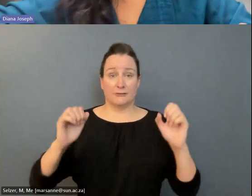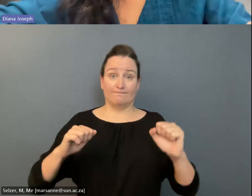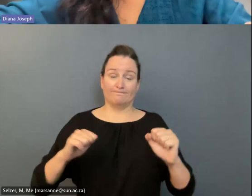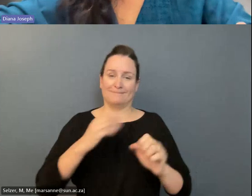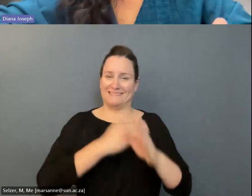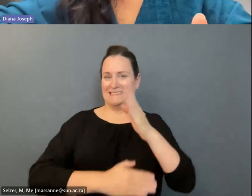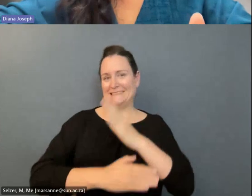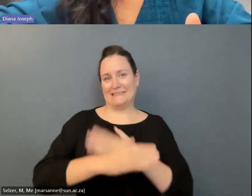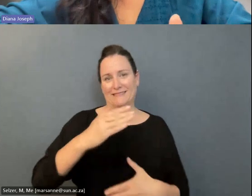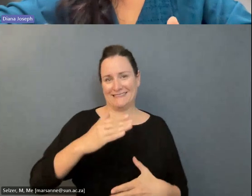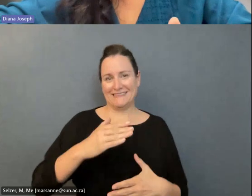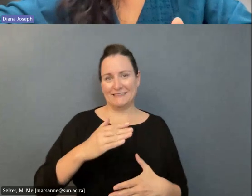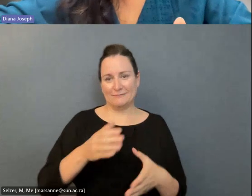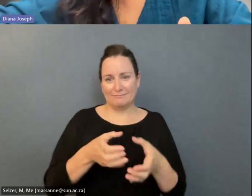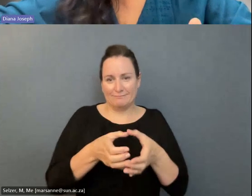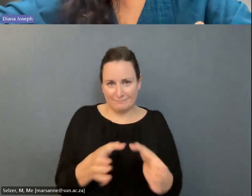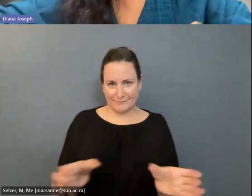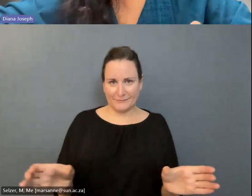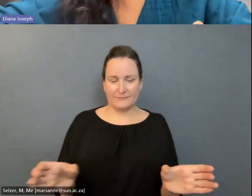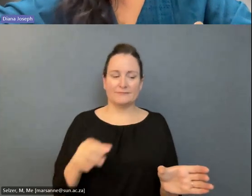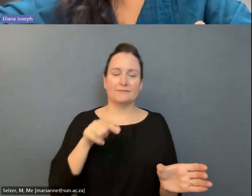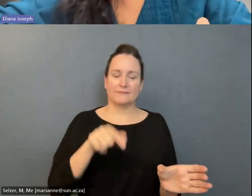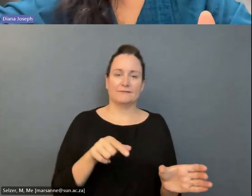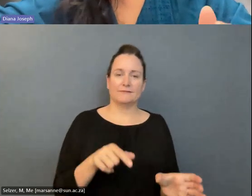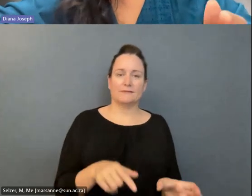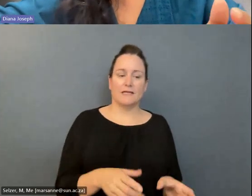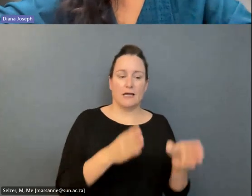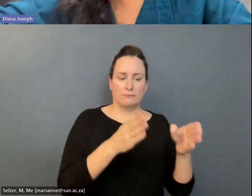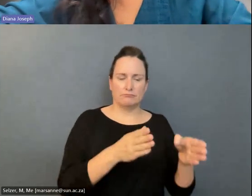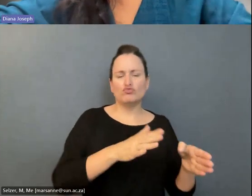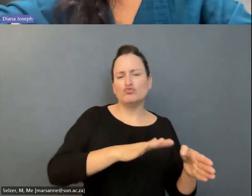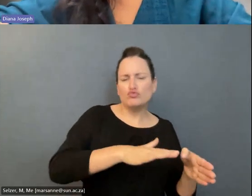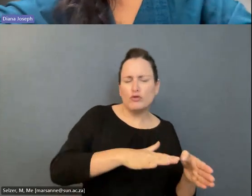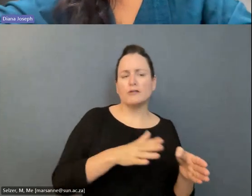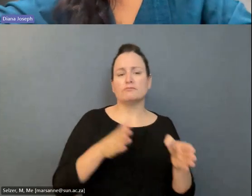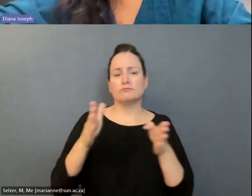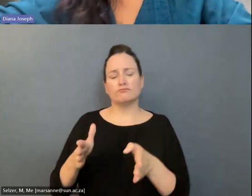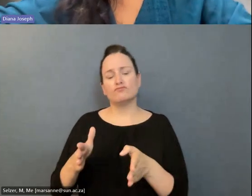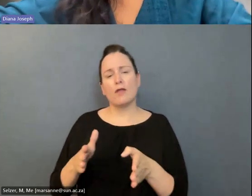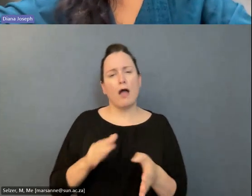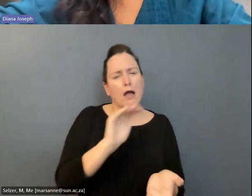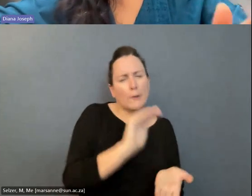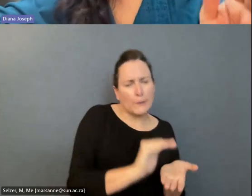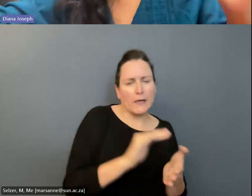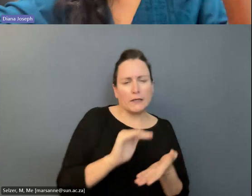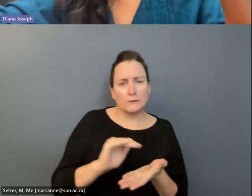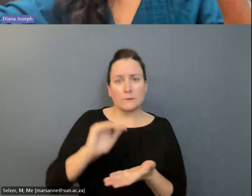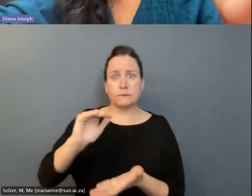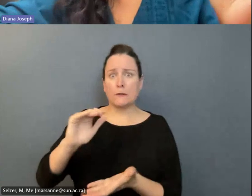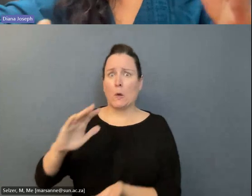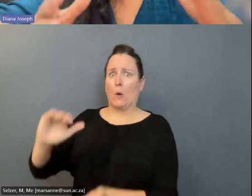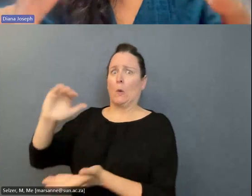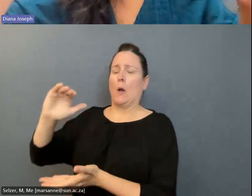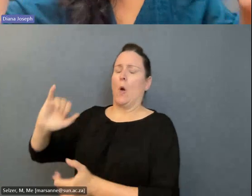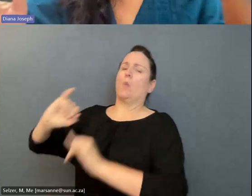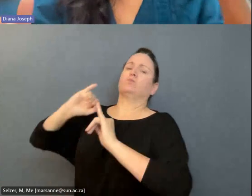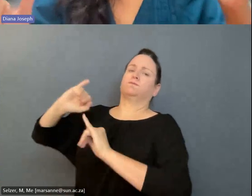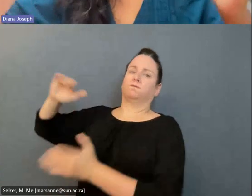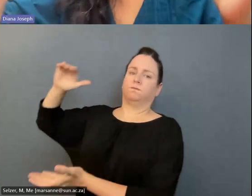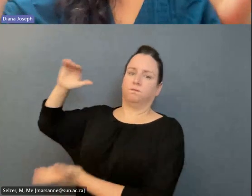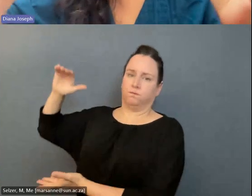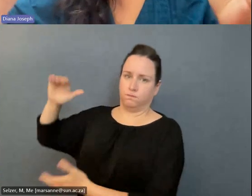us know, into mild, moderate, severe, and profound. And the mild and the profound categories, that is the in the